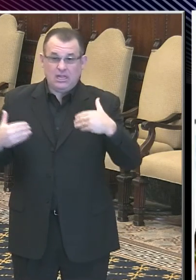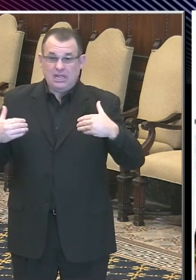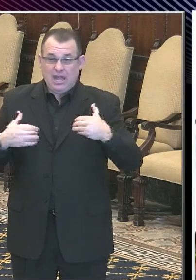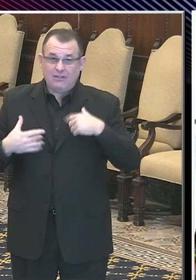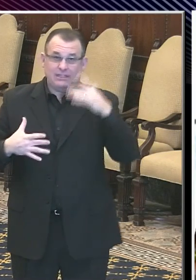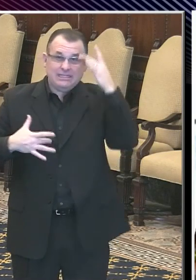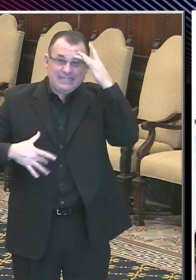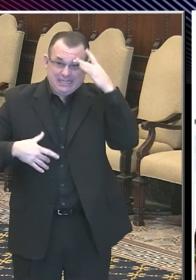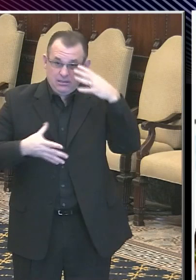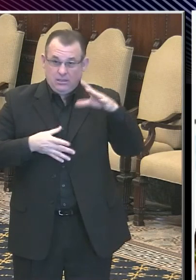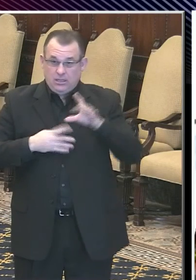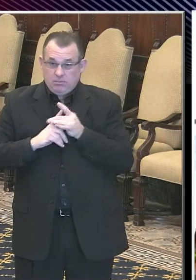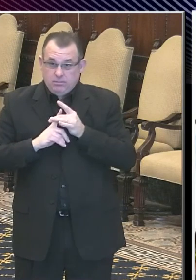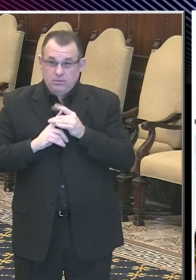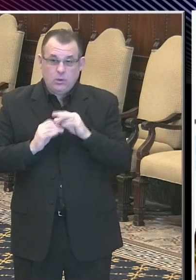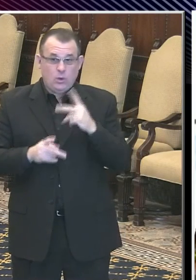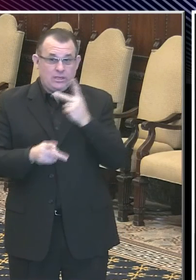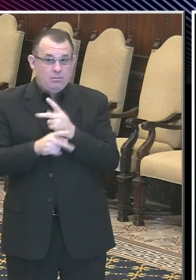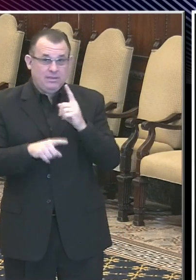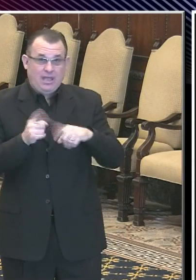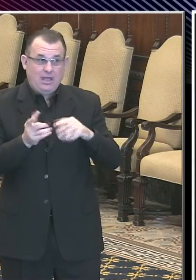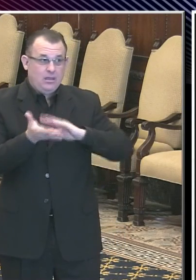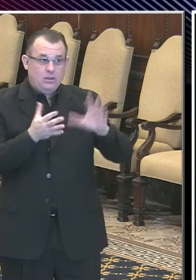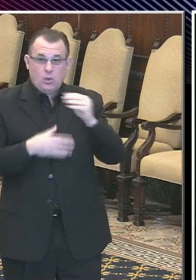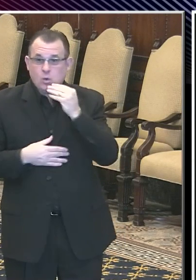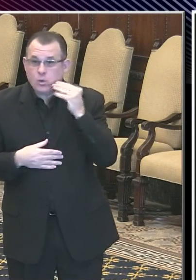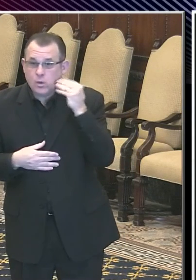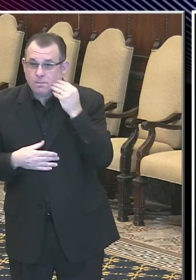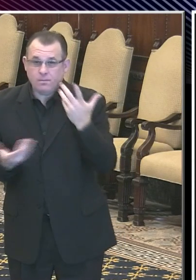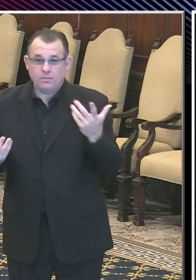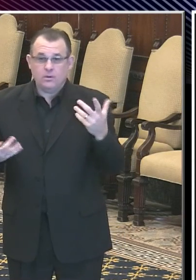matter what their health status is. Okay, thank you.